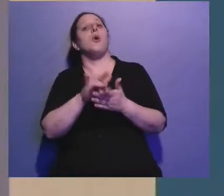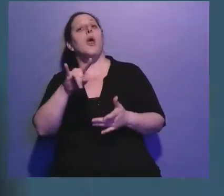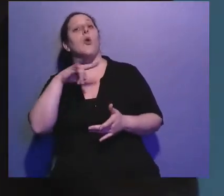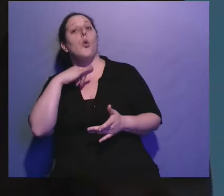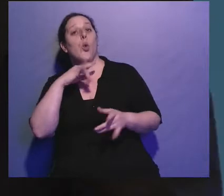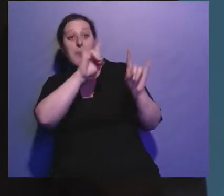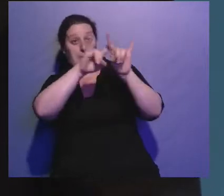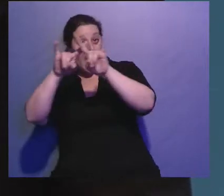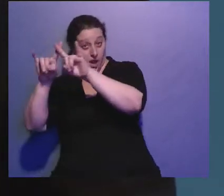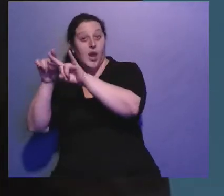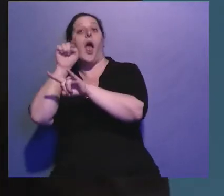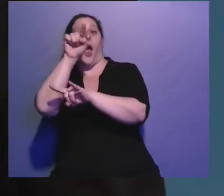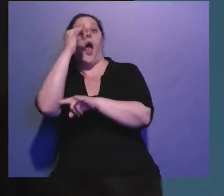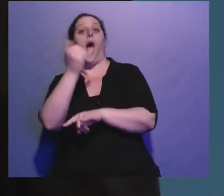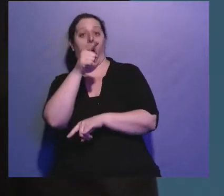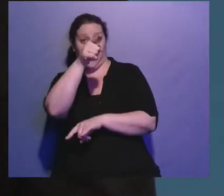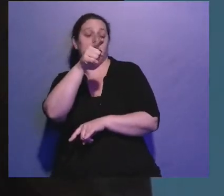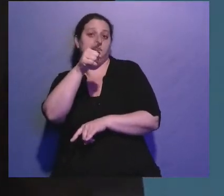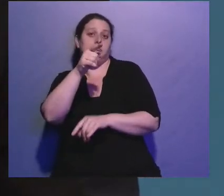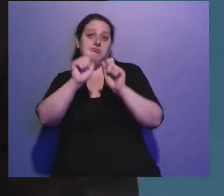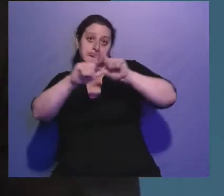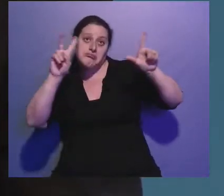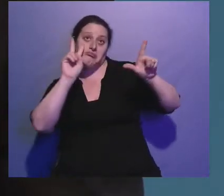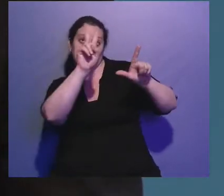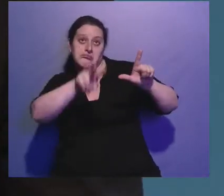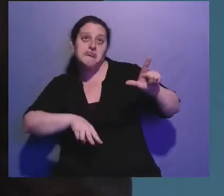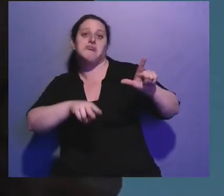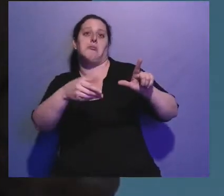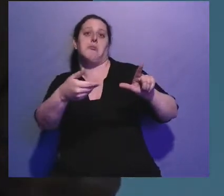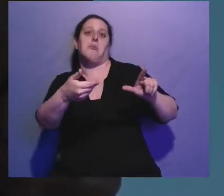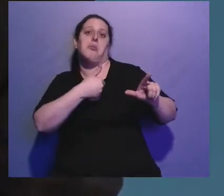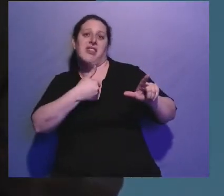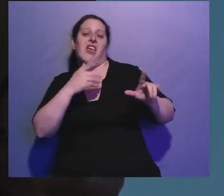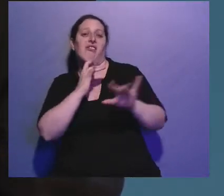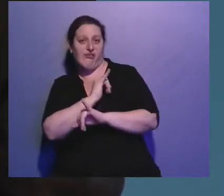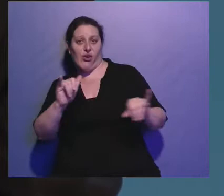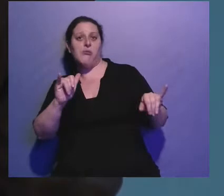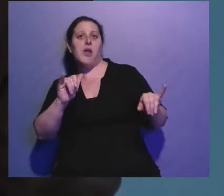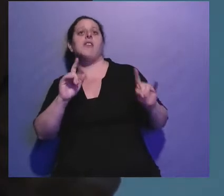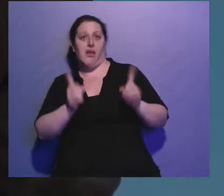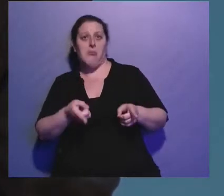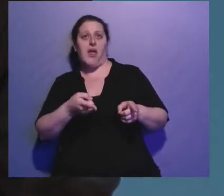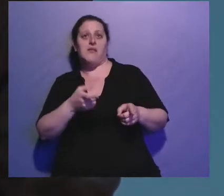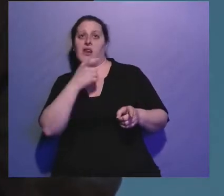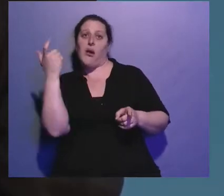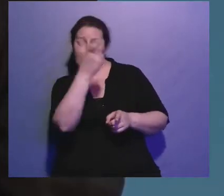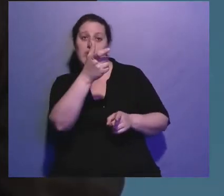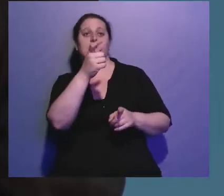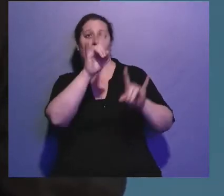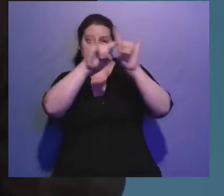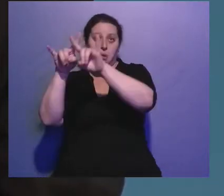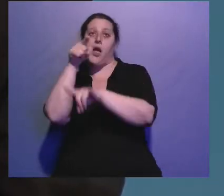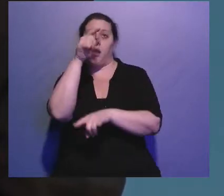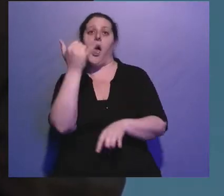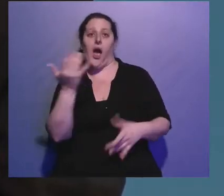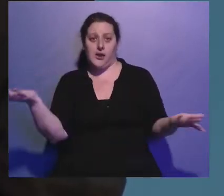we have on our website all the requests for information and all the replies given.